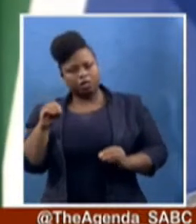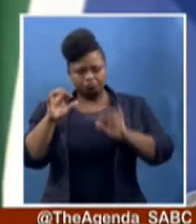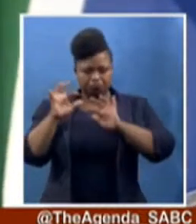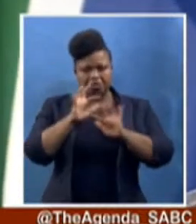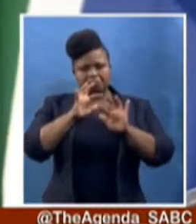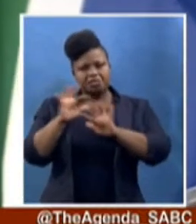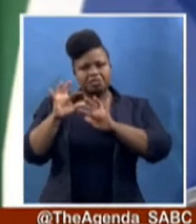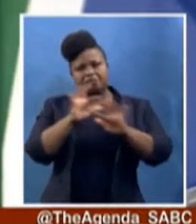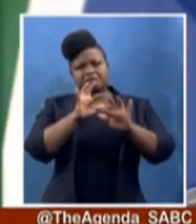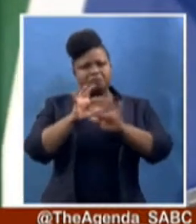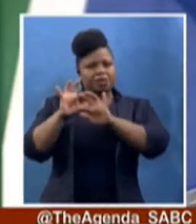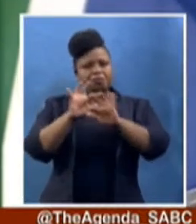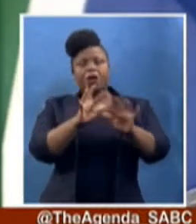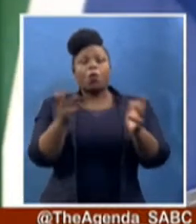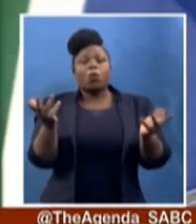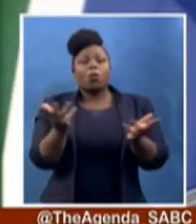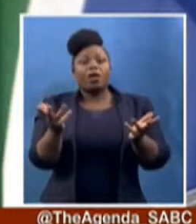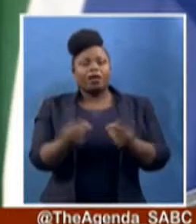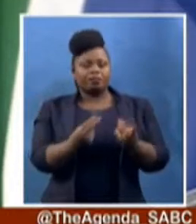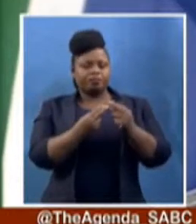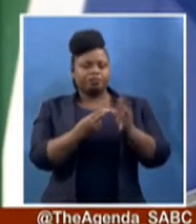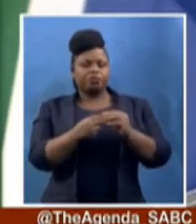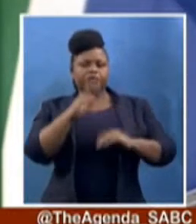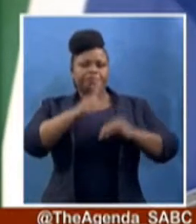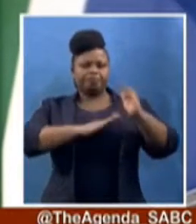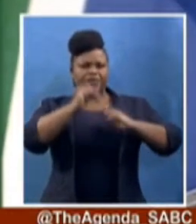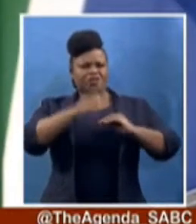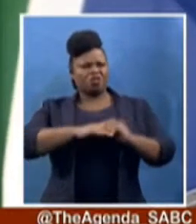fight against this unjust system.